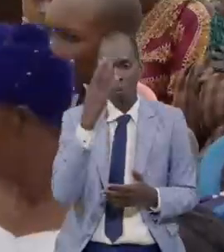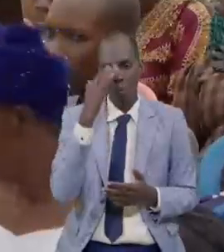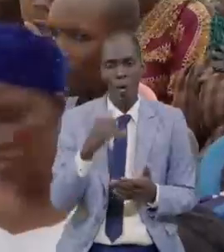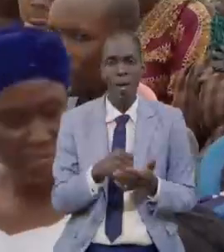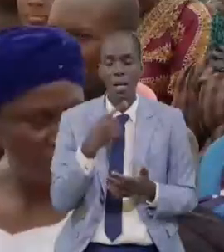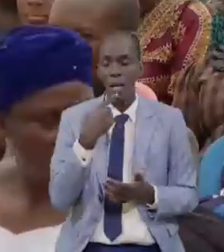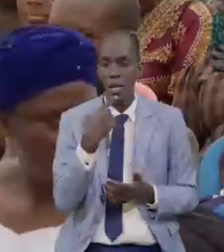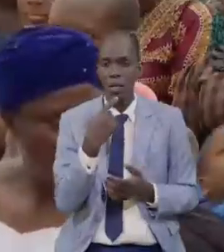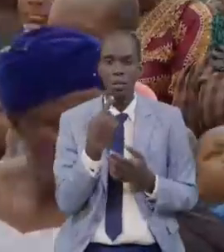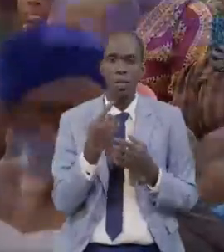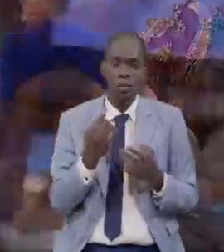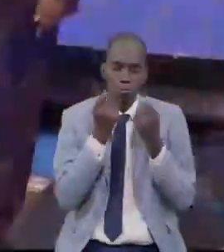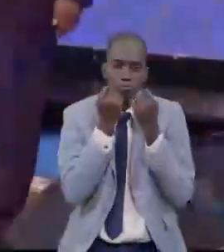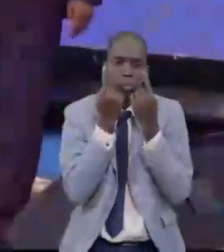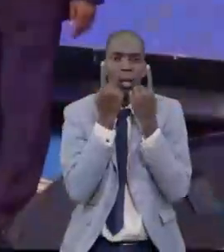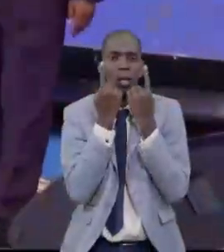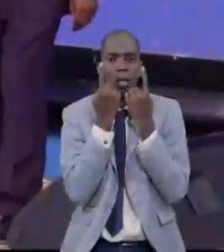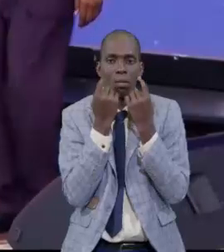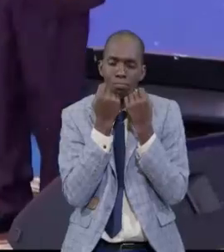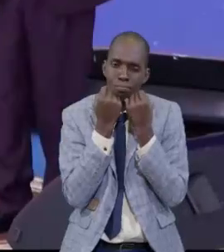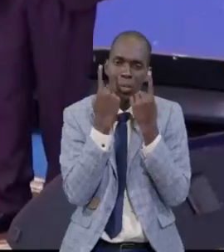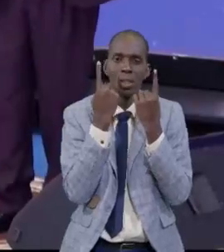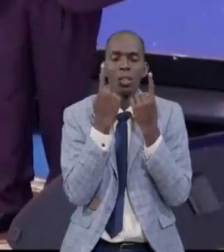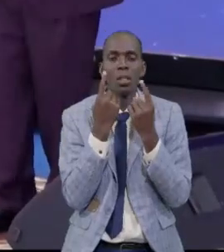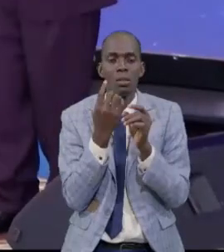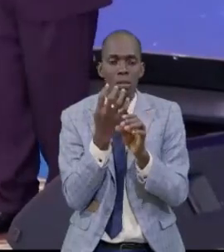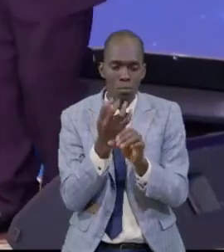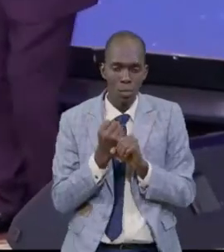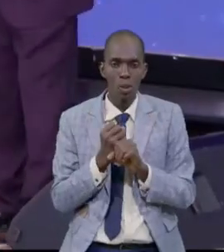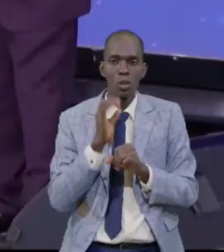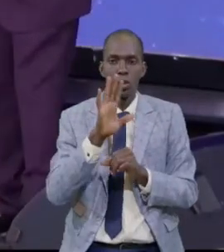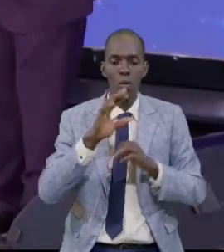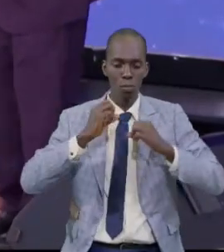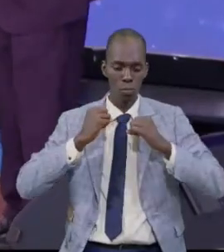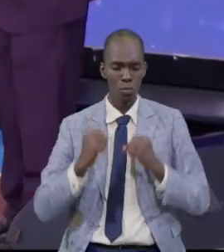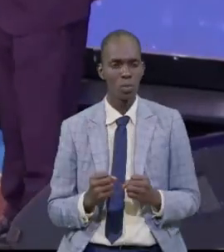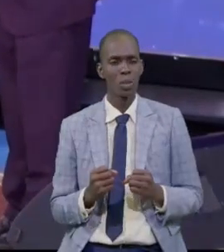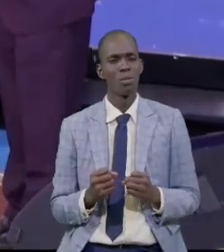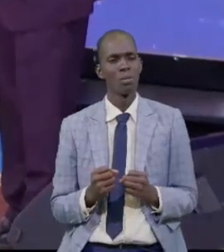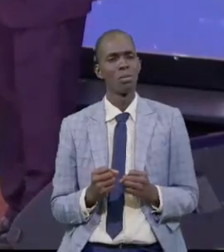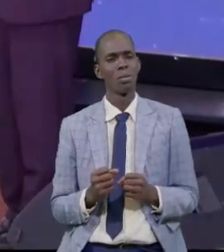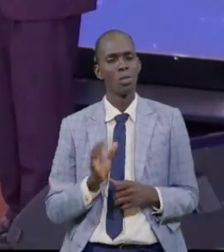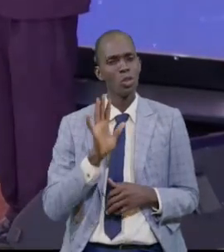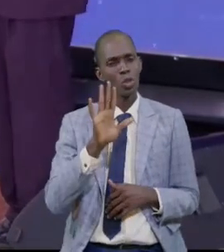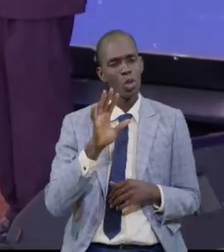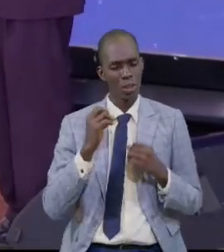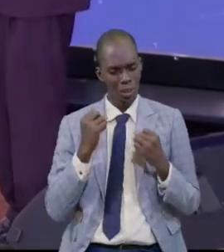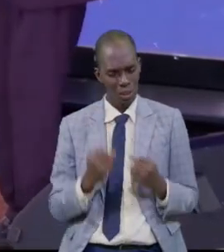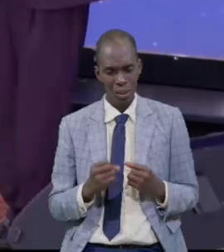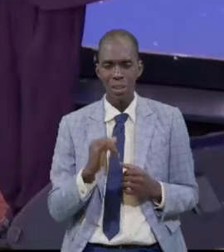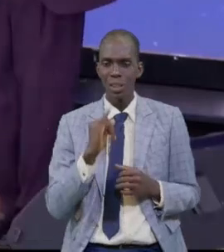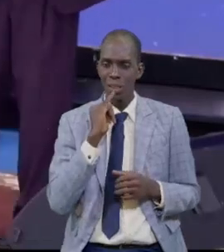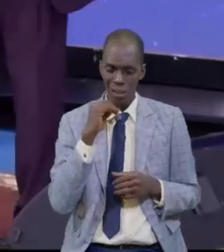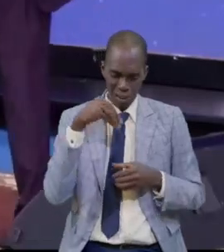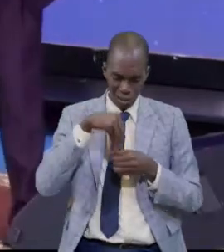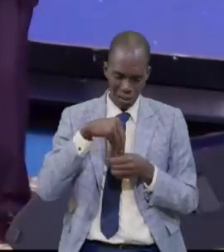awake. Put on thy strength. The strength is there waiting for you. The